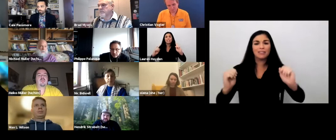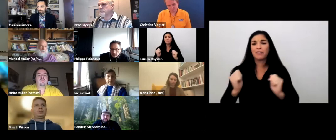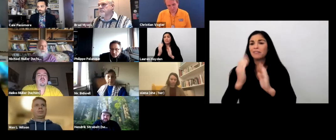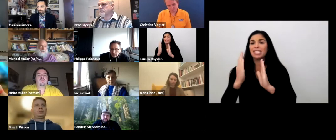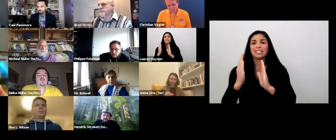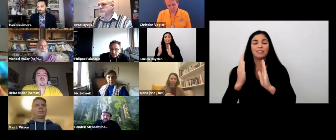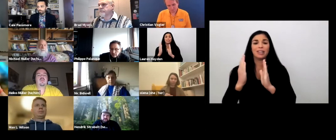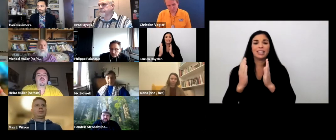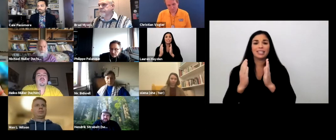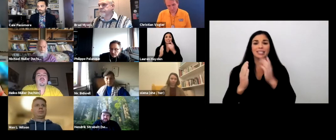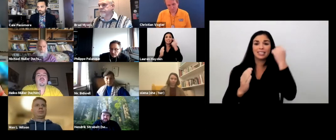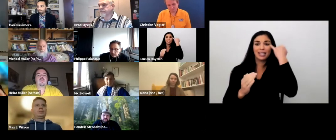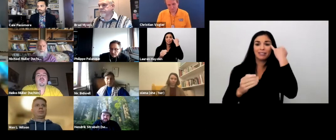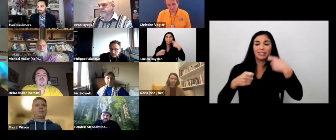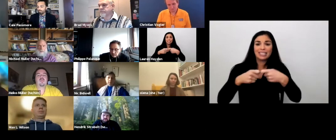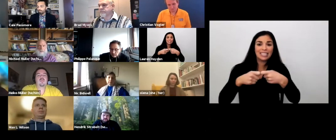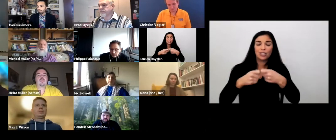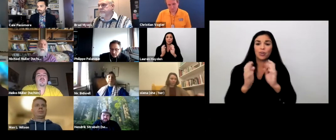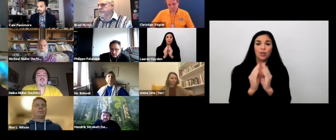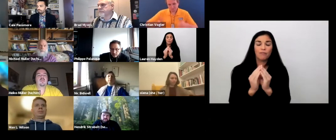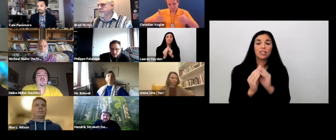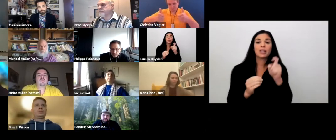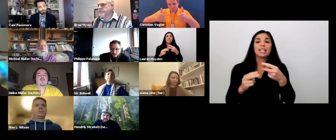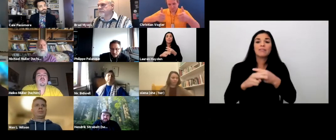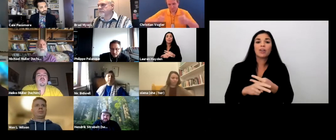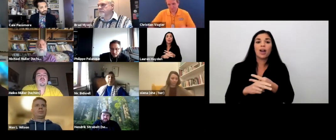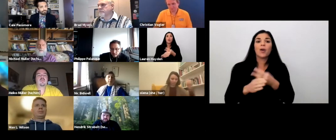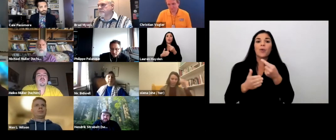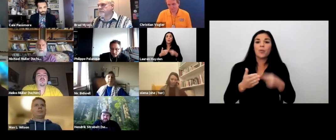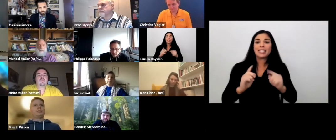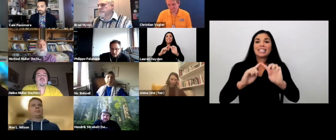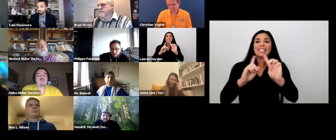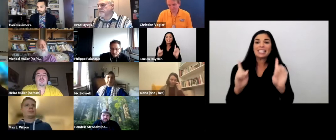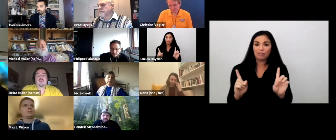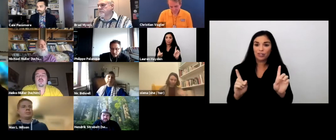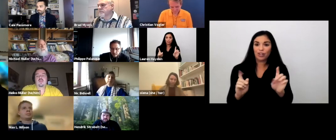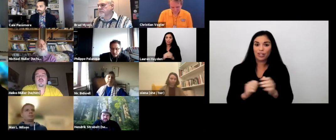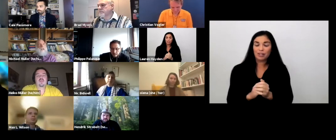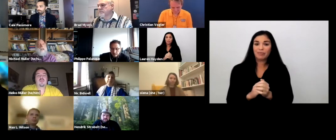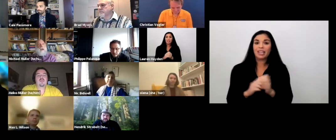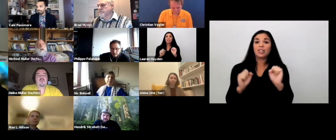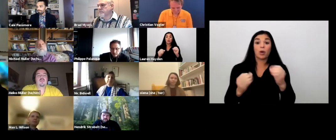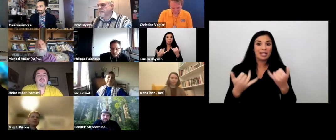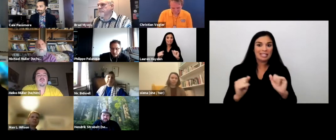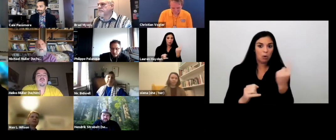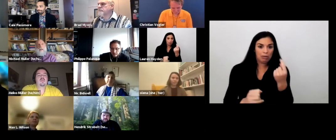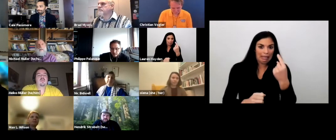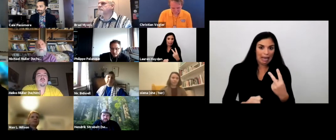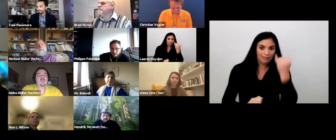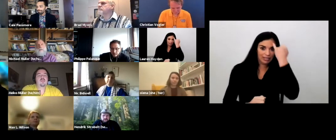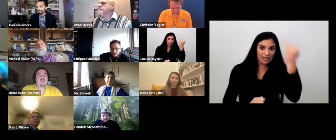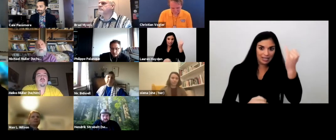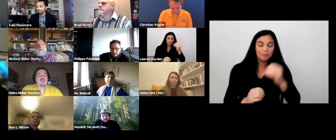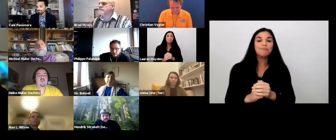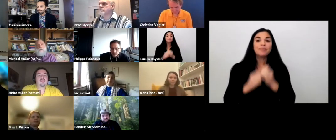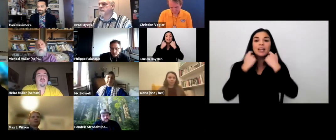does for us that is different from face-to-face. So starting from that point, it's still only a half an idea. It occurs to me